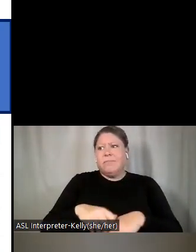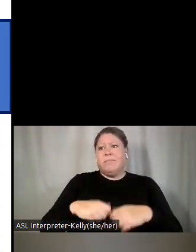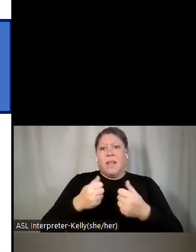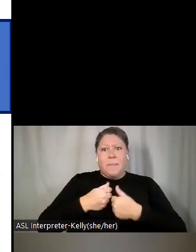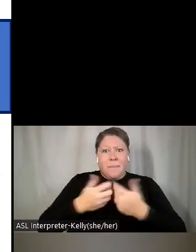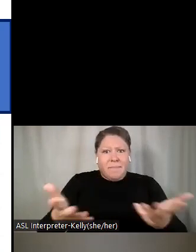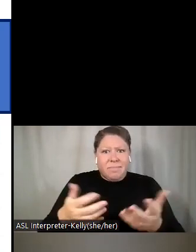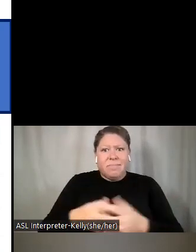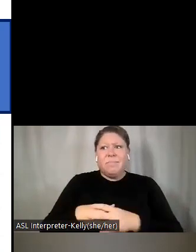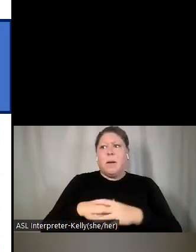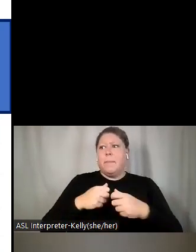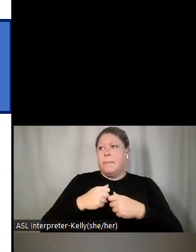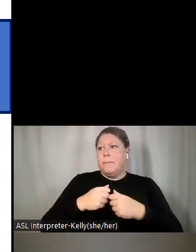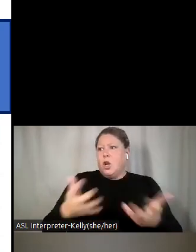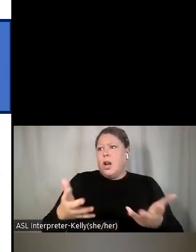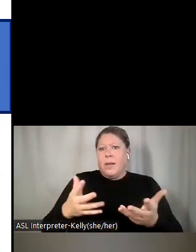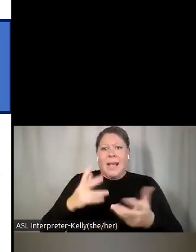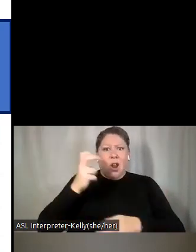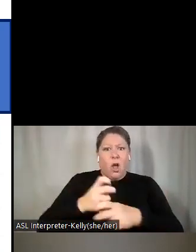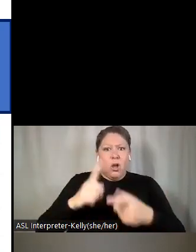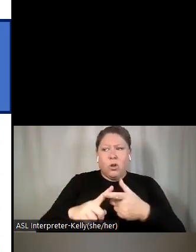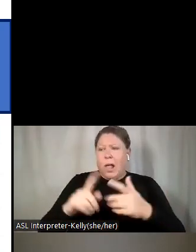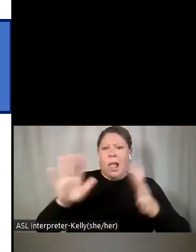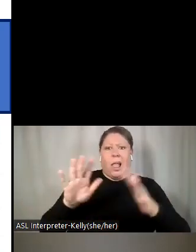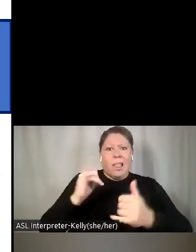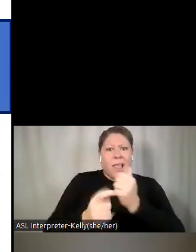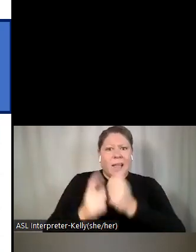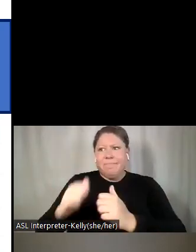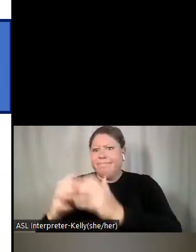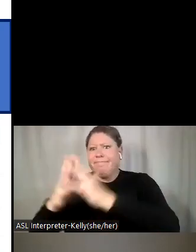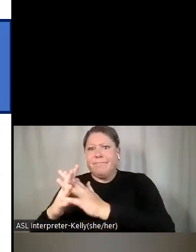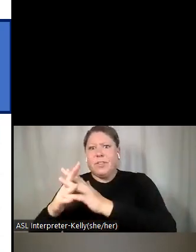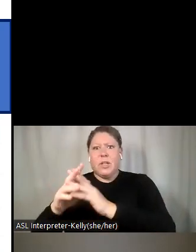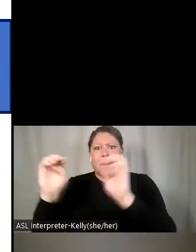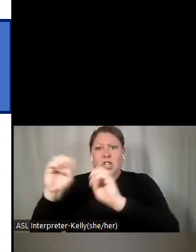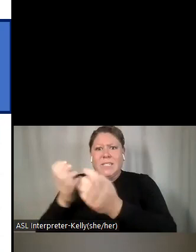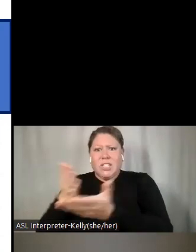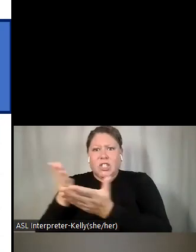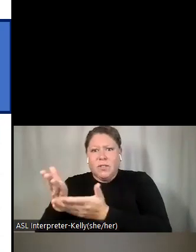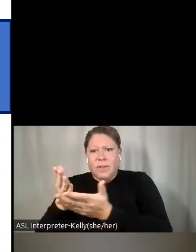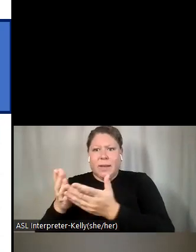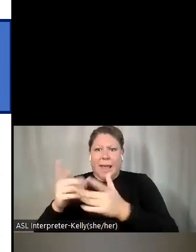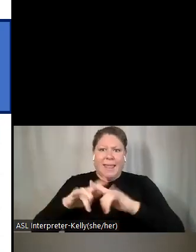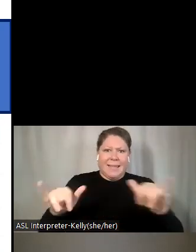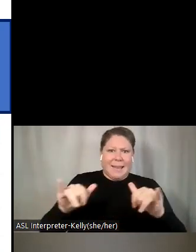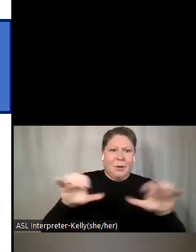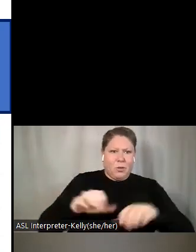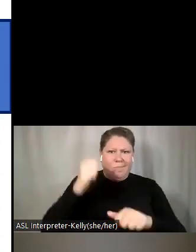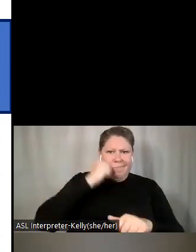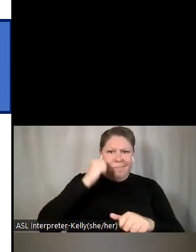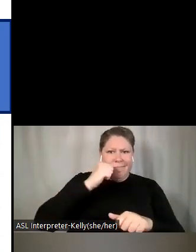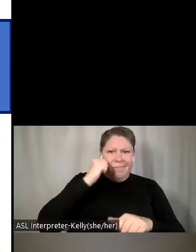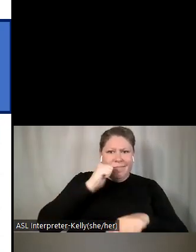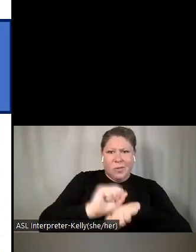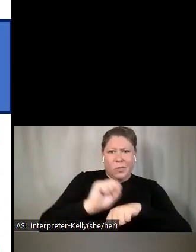work to stand up new emergency services and resources while still working to manage and continue our normal